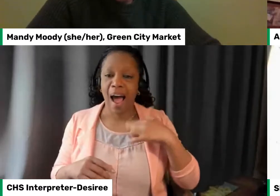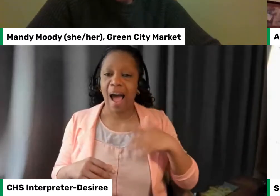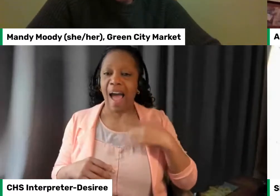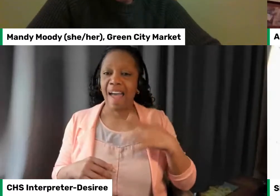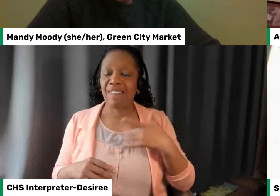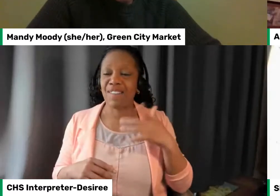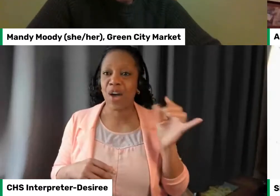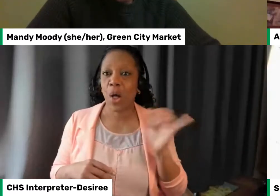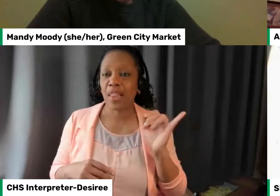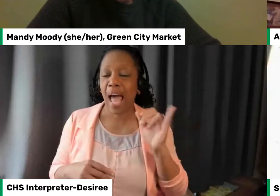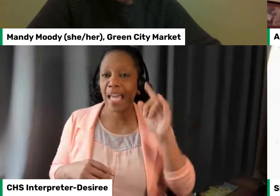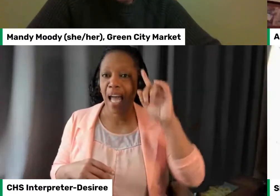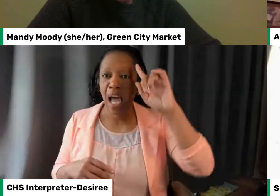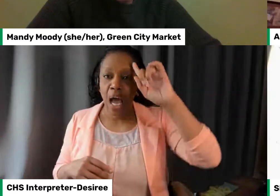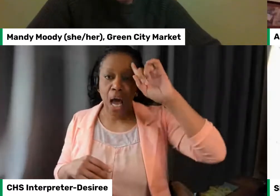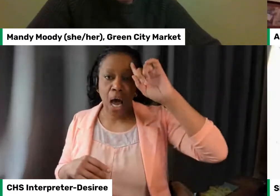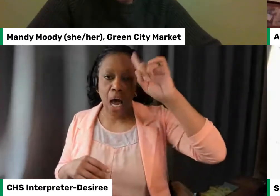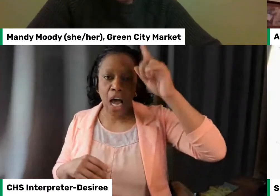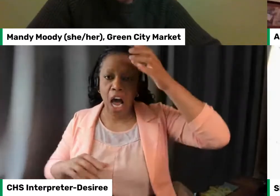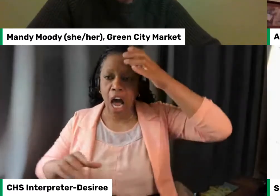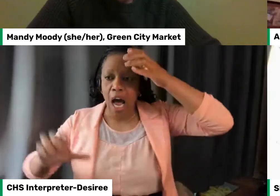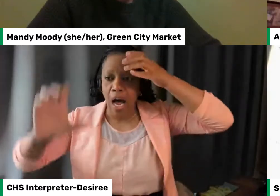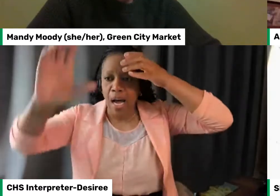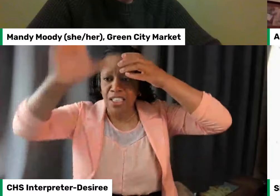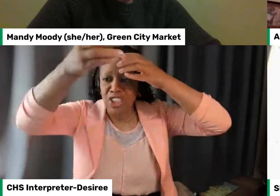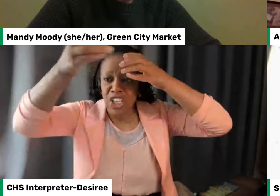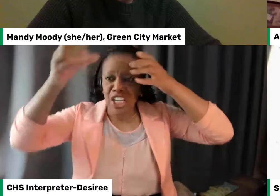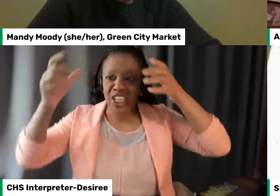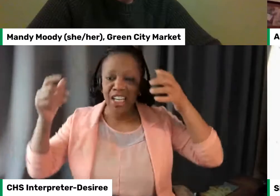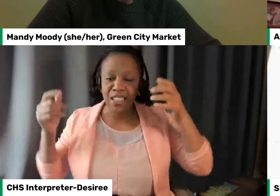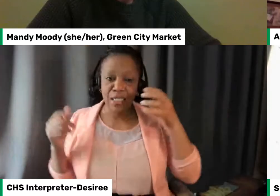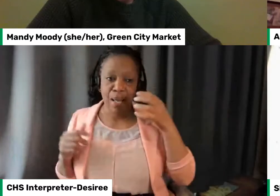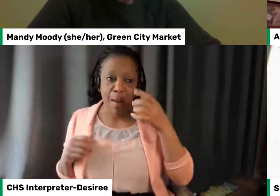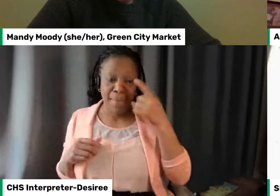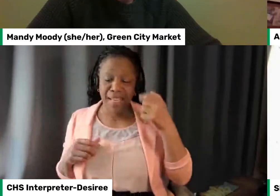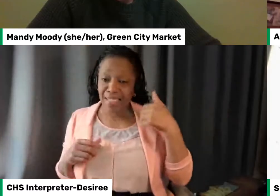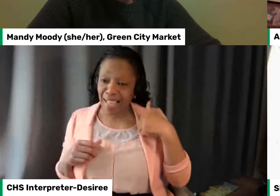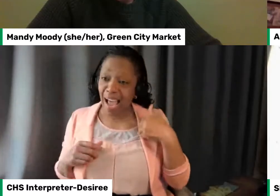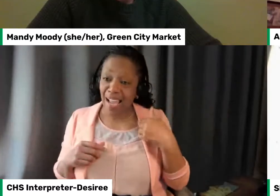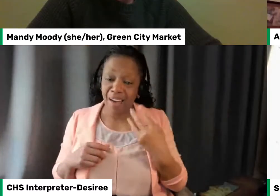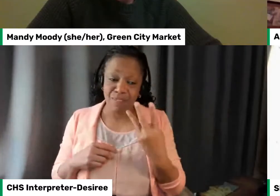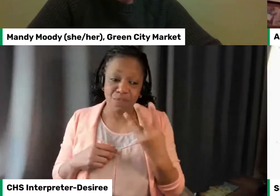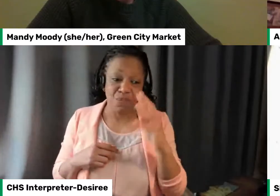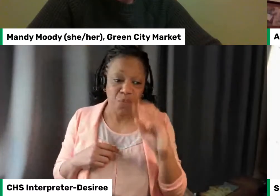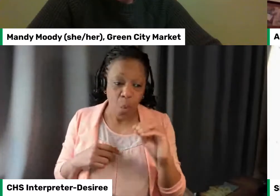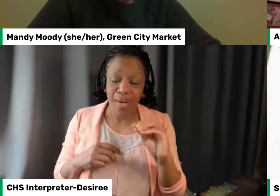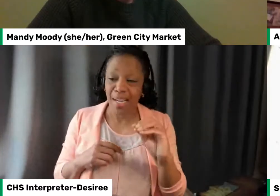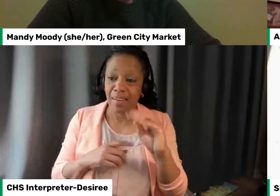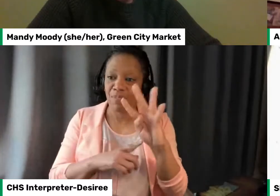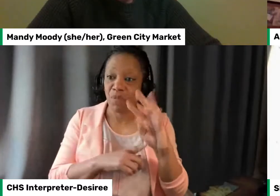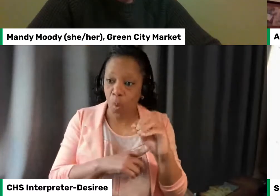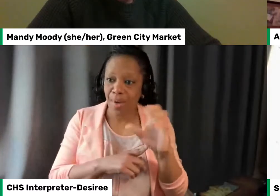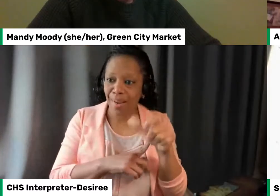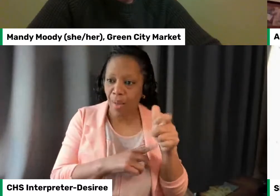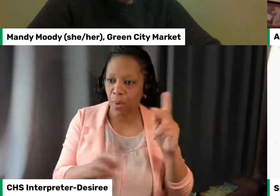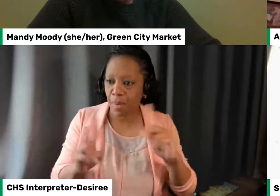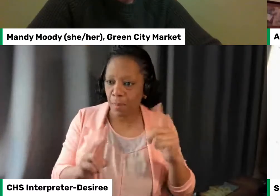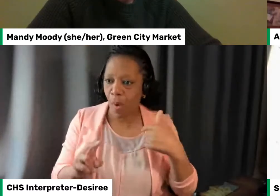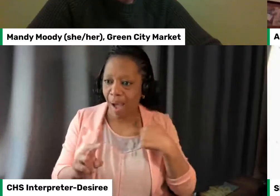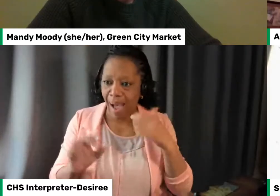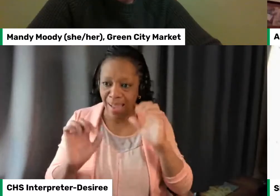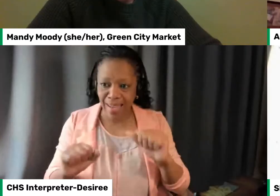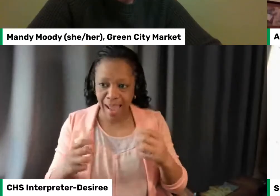or 40 other people that I can tap into and get that information that's needed